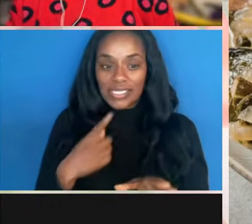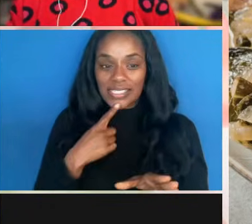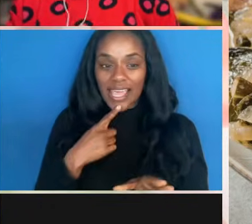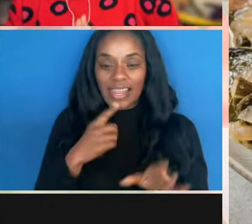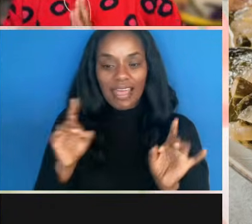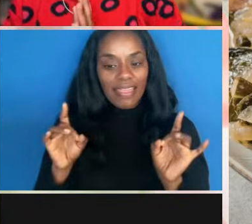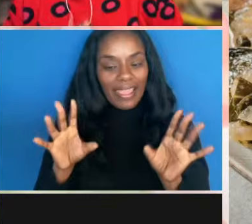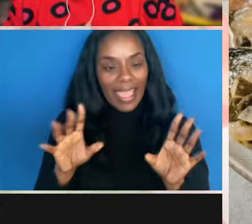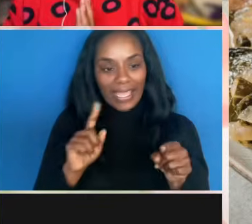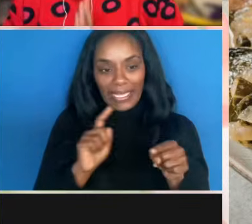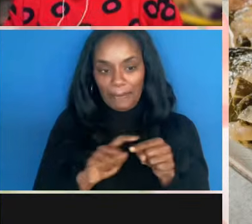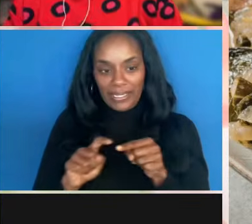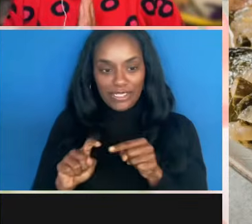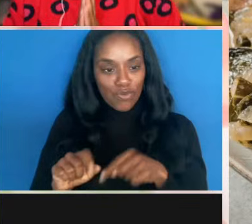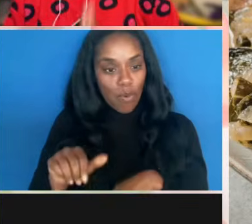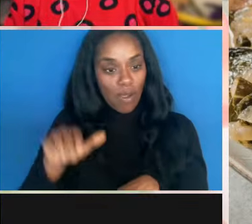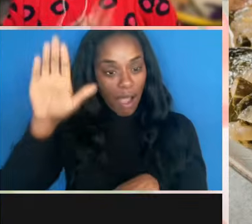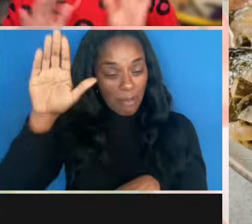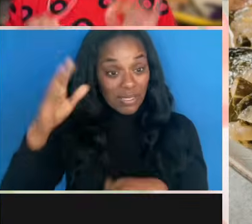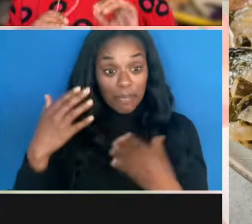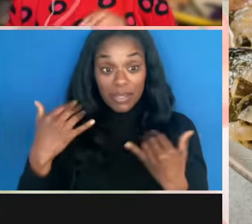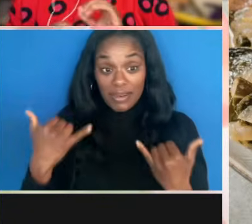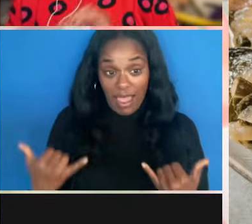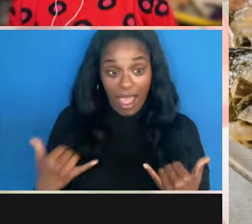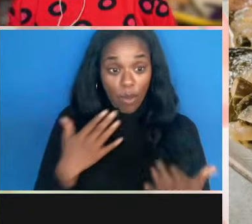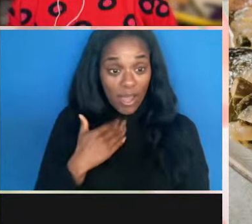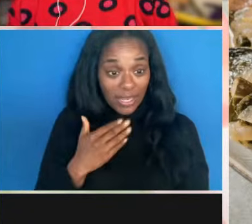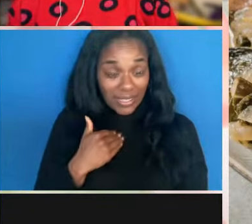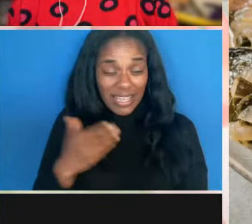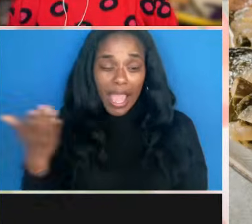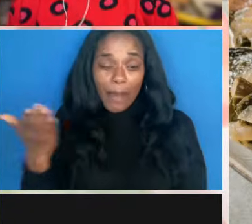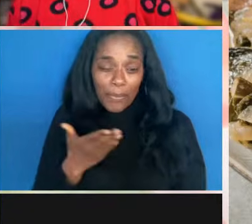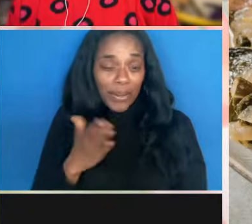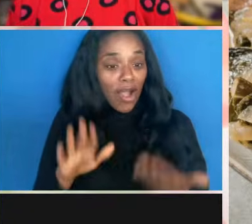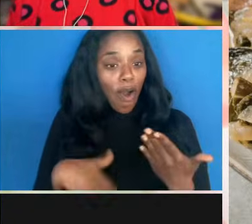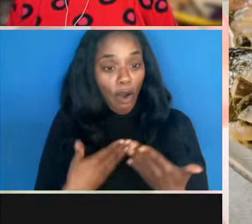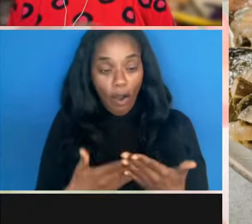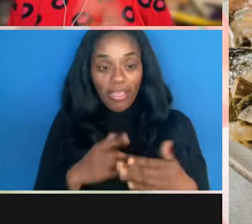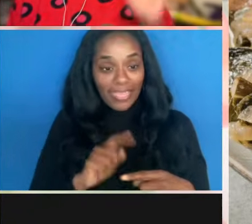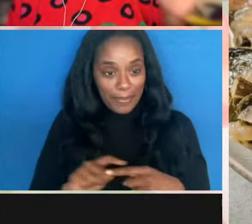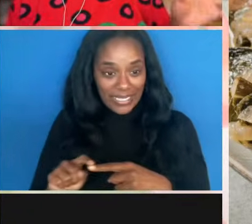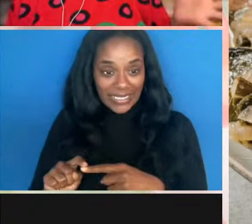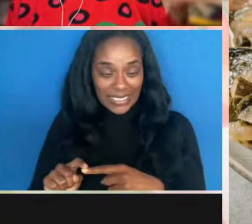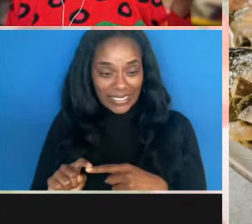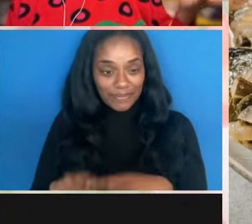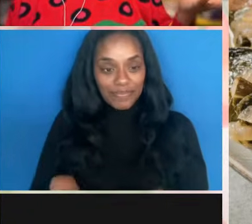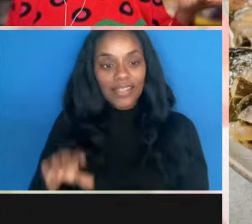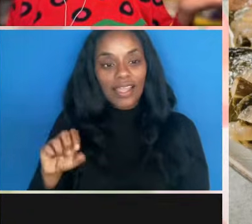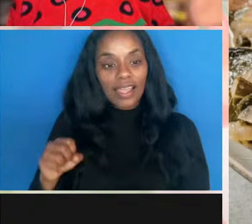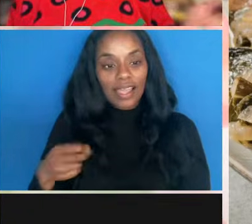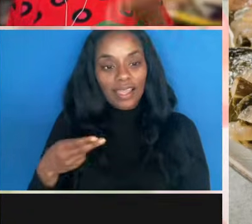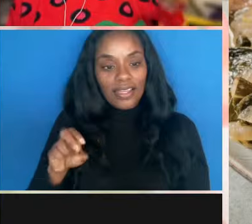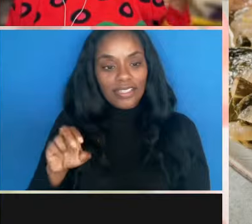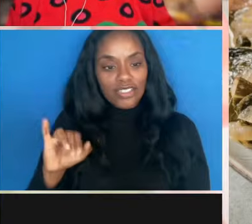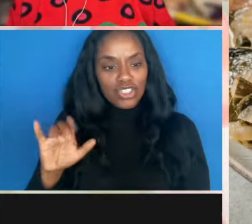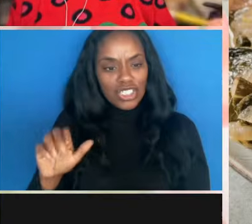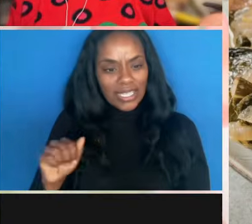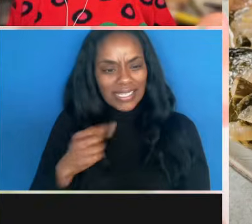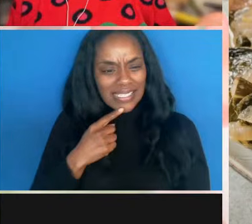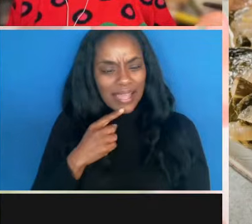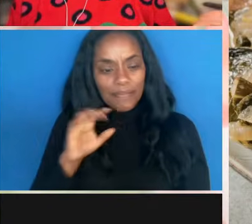growing up, but now, honey, bring on all the beans. And Sheila was asking, what about chickpeas? But